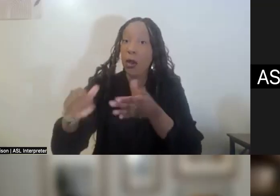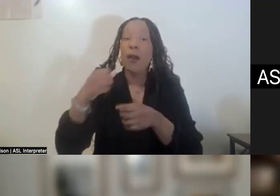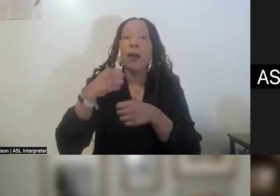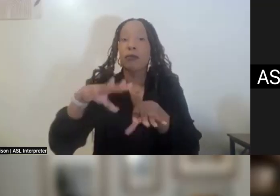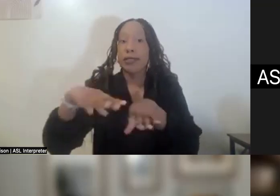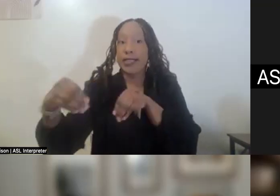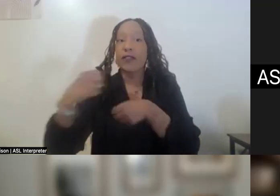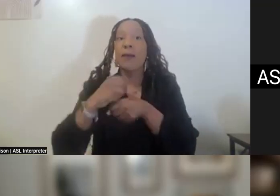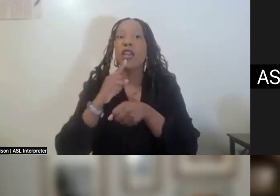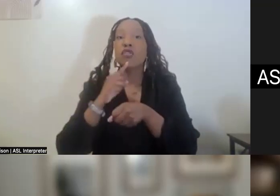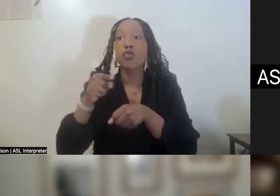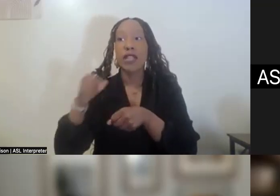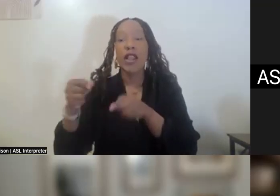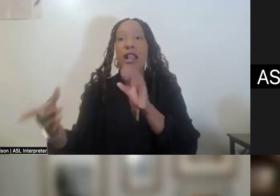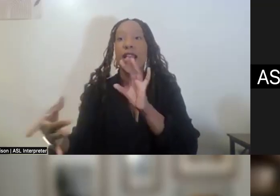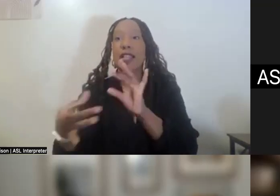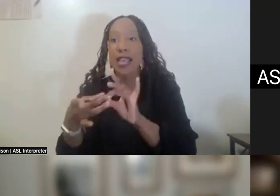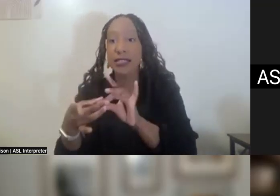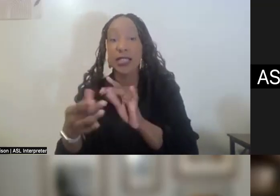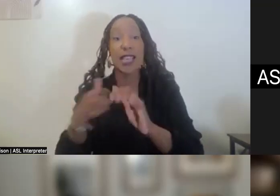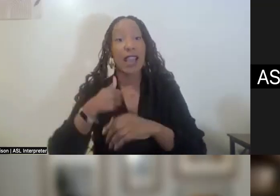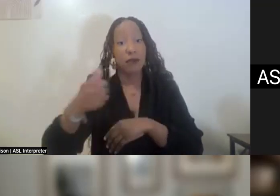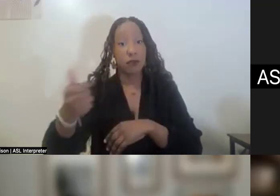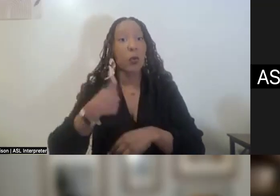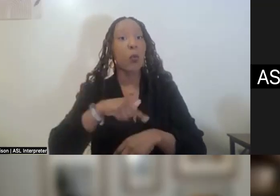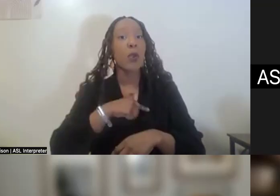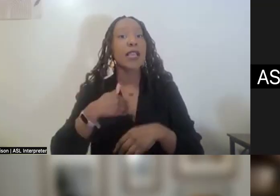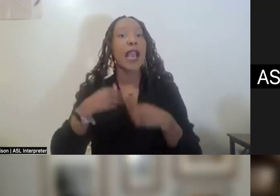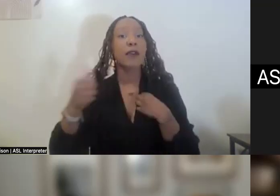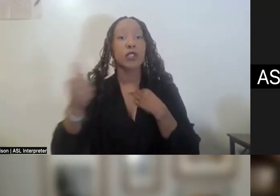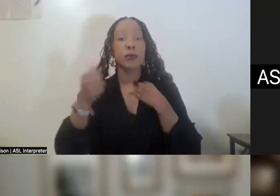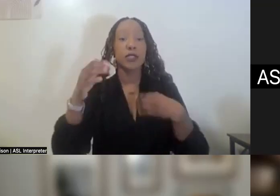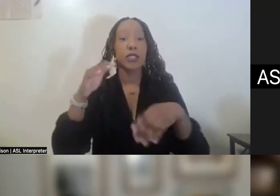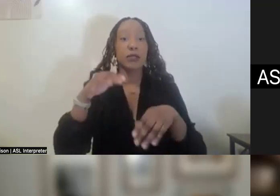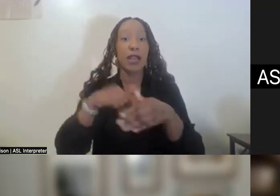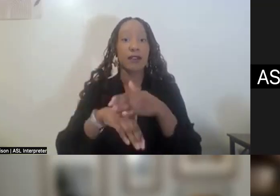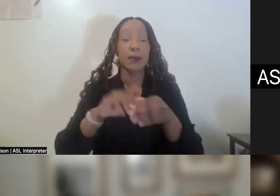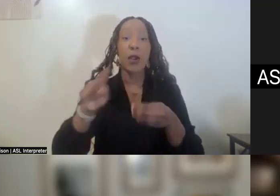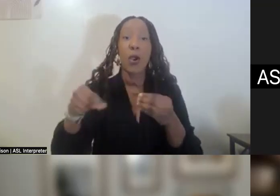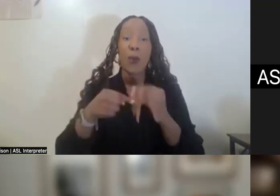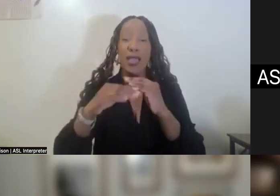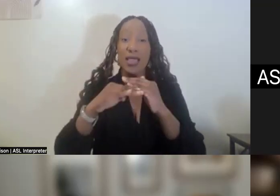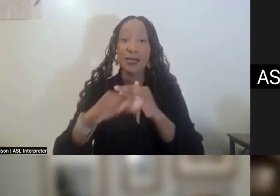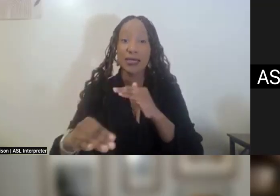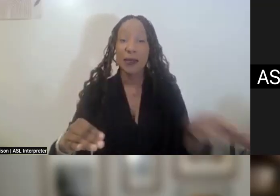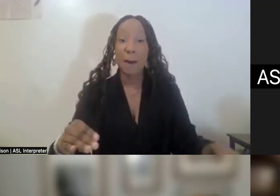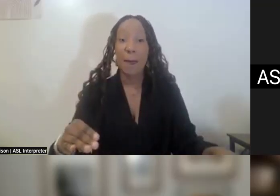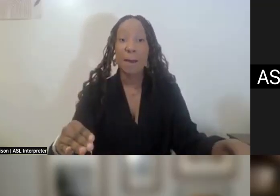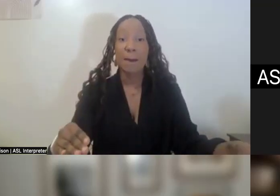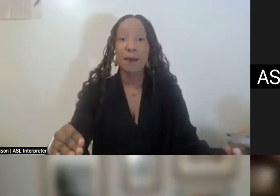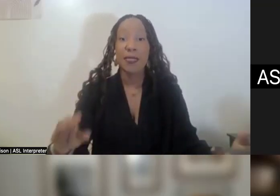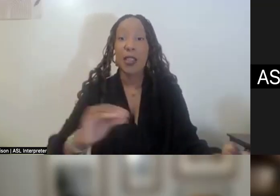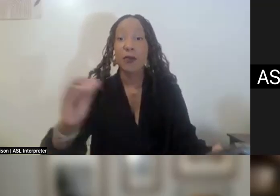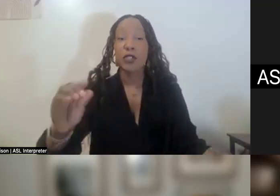connected. We have transportation available for those persons that once they're stabilized, that they are moving to the next